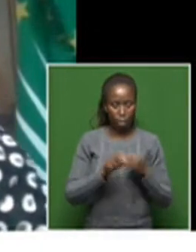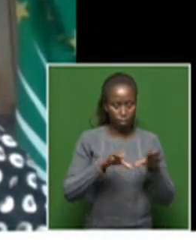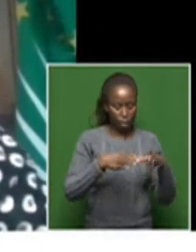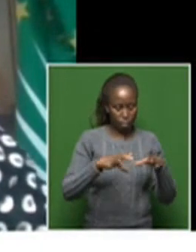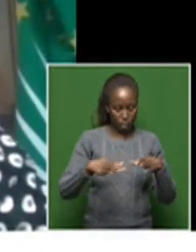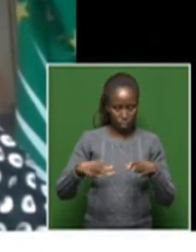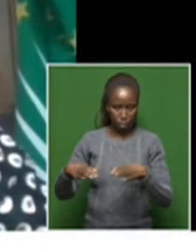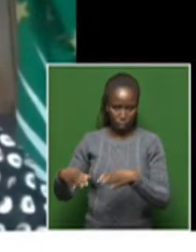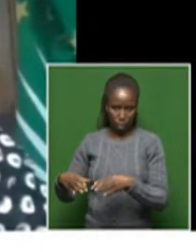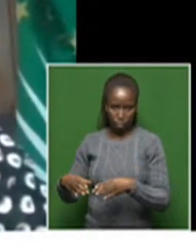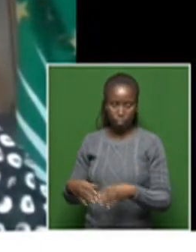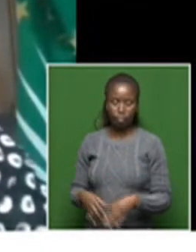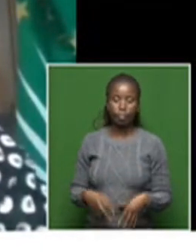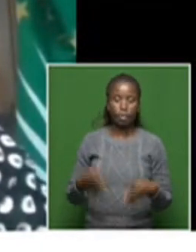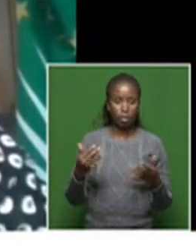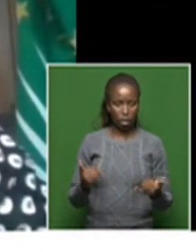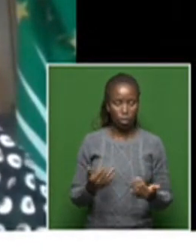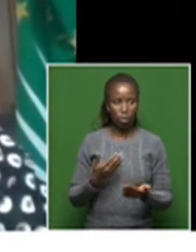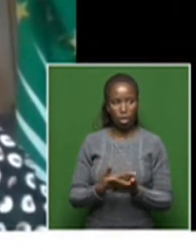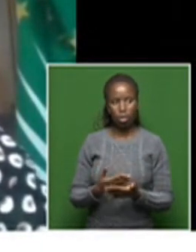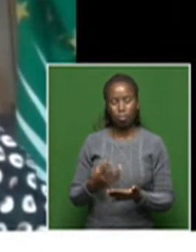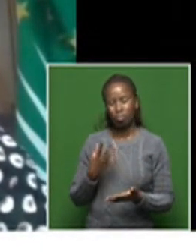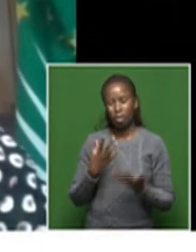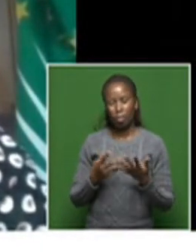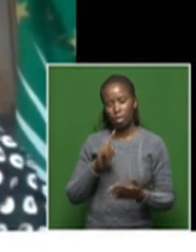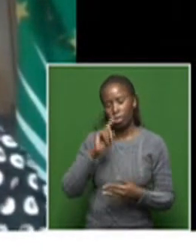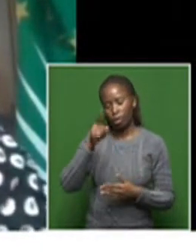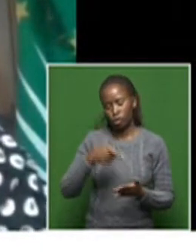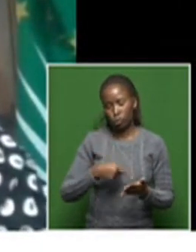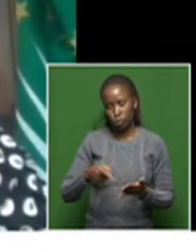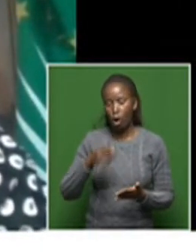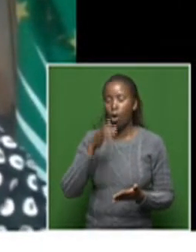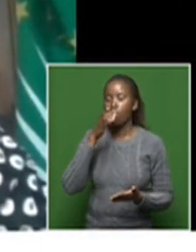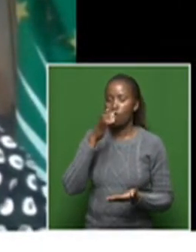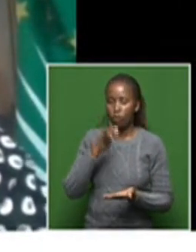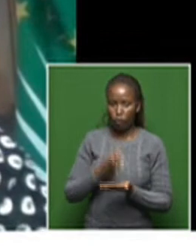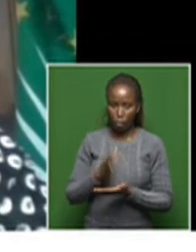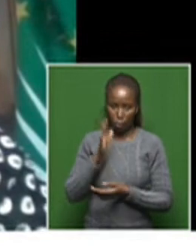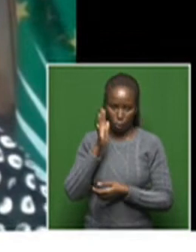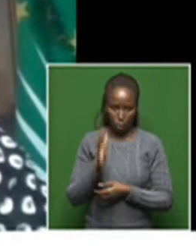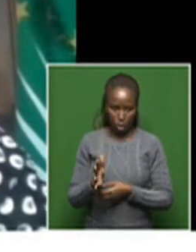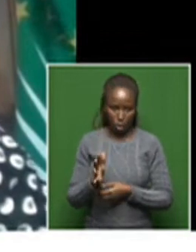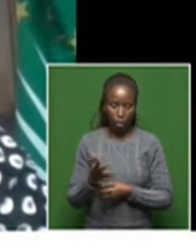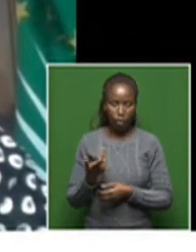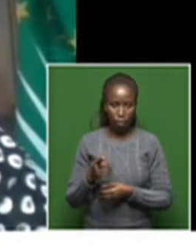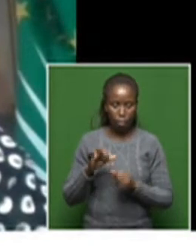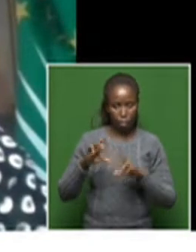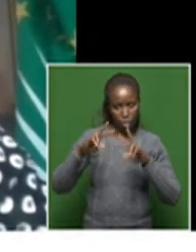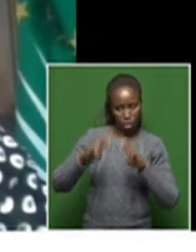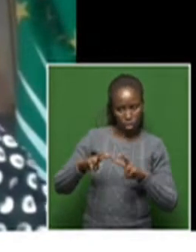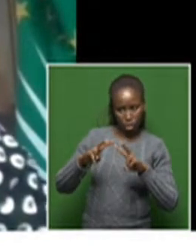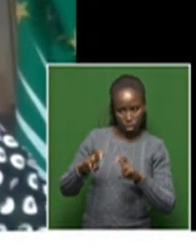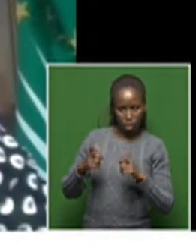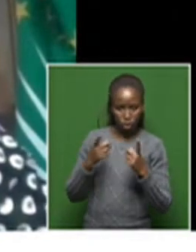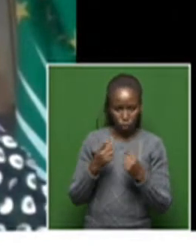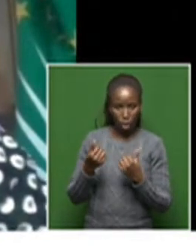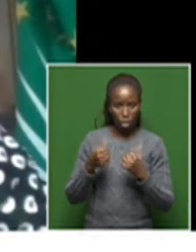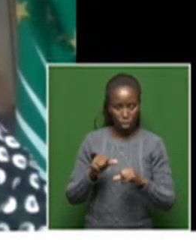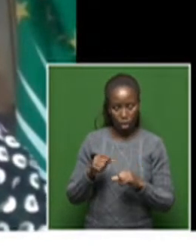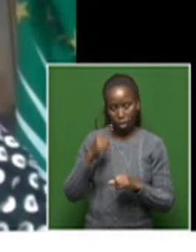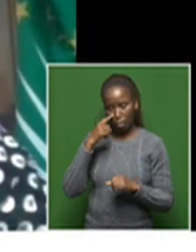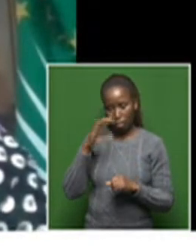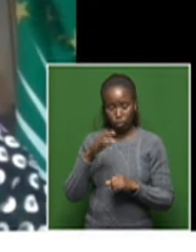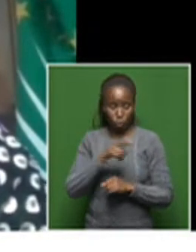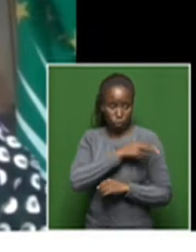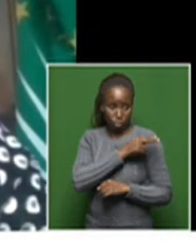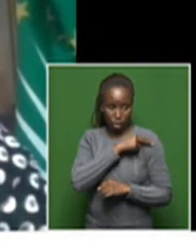issue. I can now confirm by next week, the oncology site at Charlotte Maclaike will be handed over to start operating,